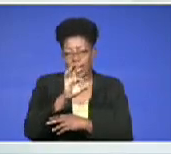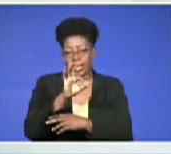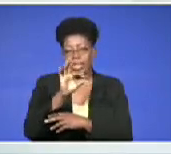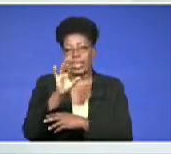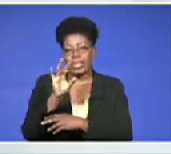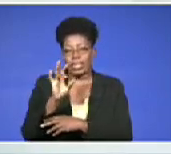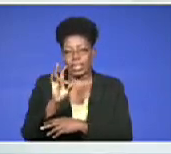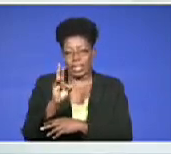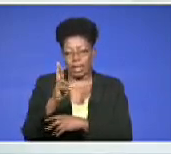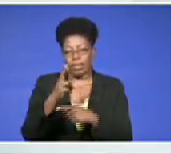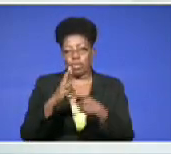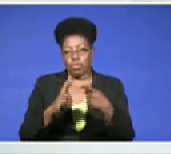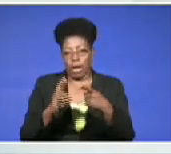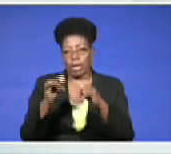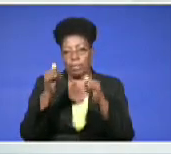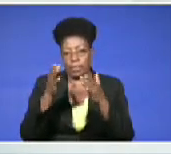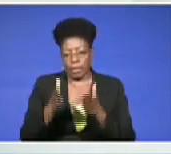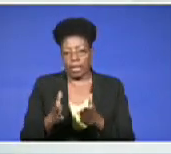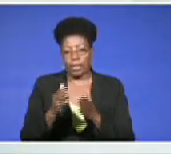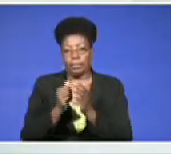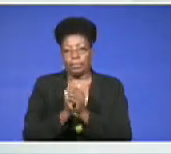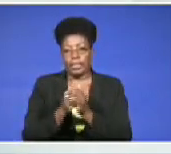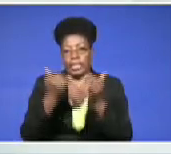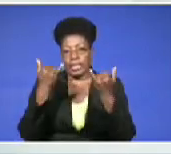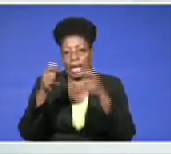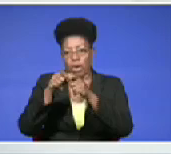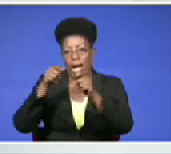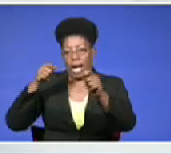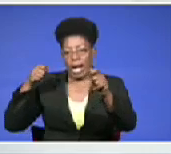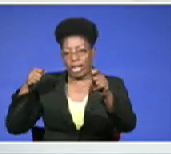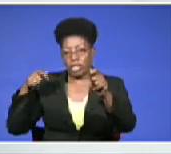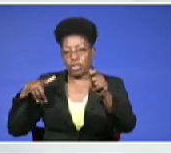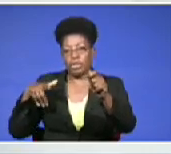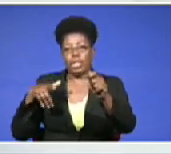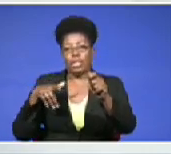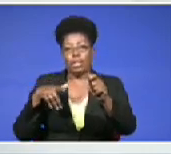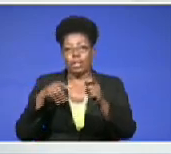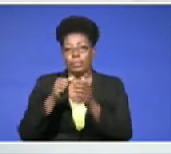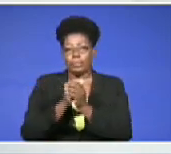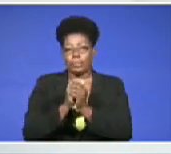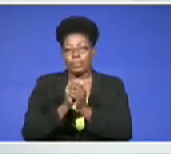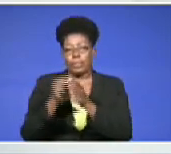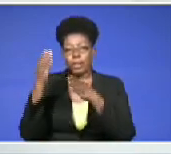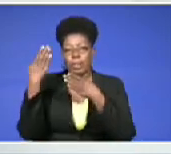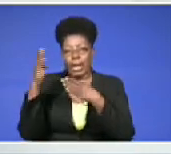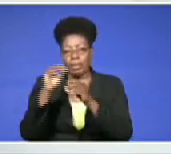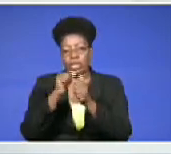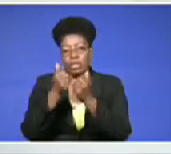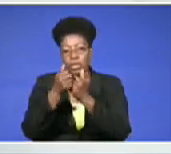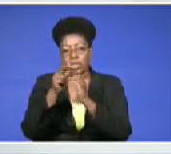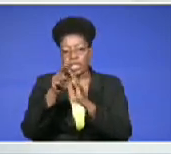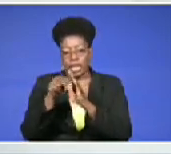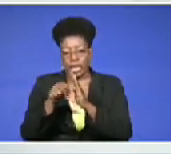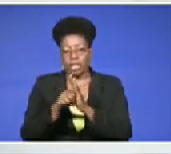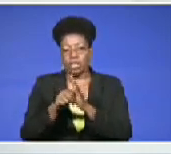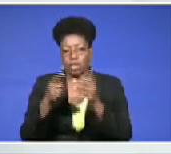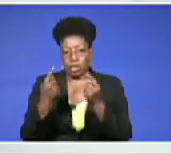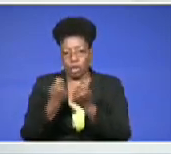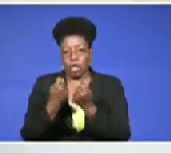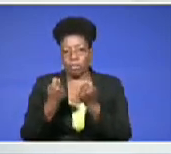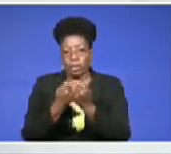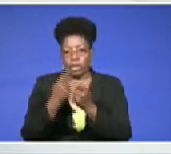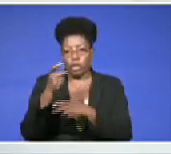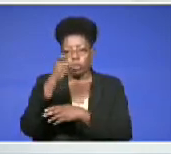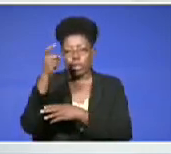in the country. In archery news, Tasso Roker is a 2-time winner of the Bahamas Field Archery Association's archery tournament, winning